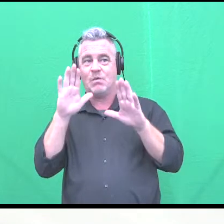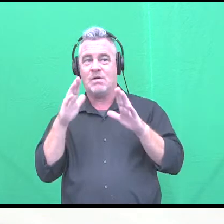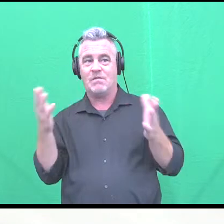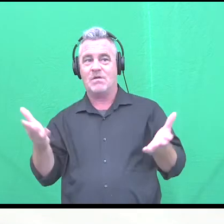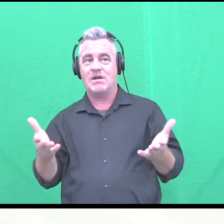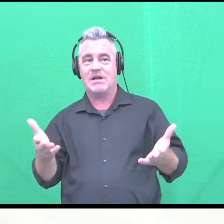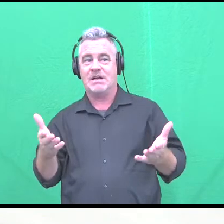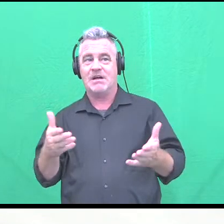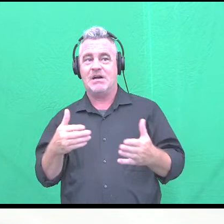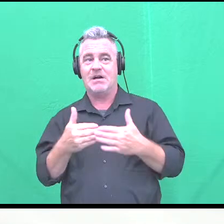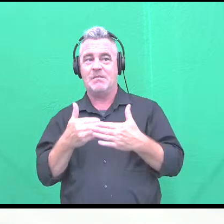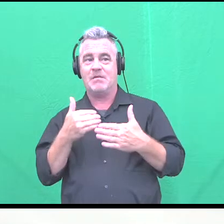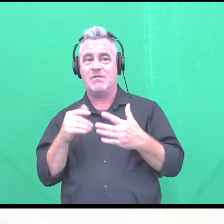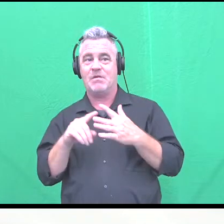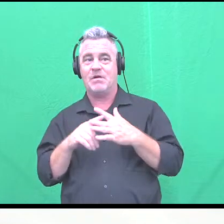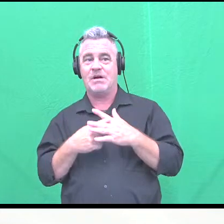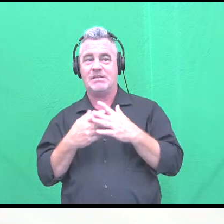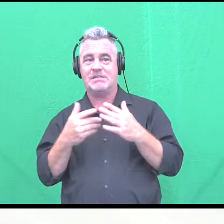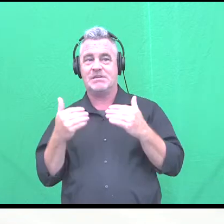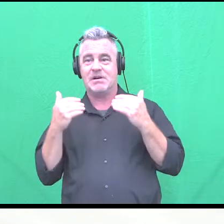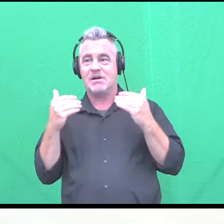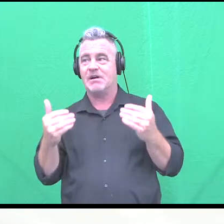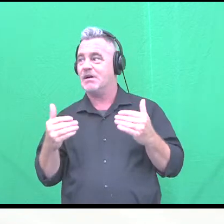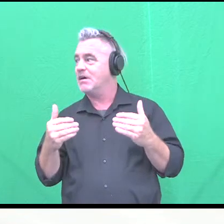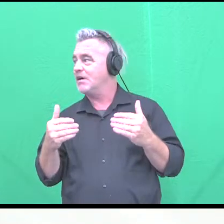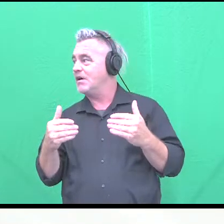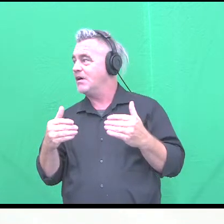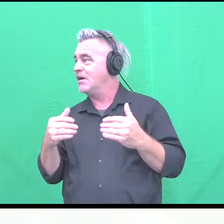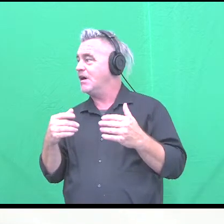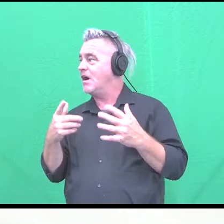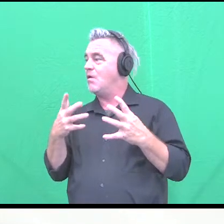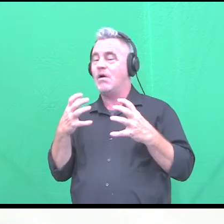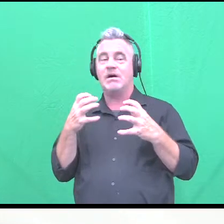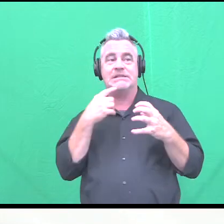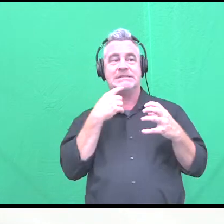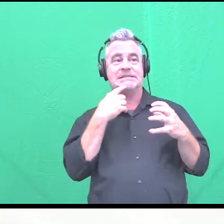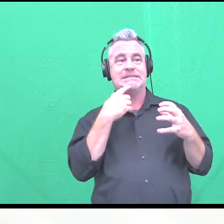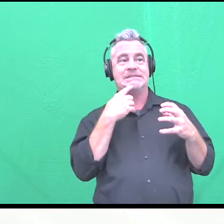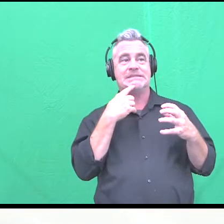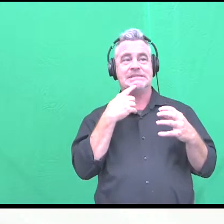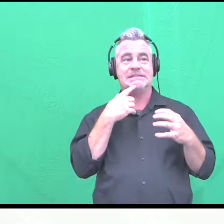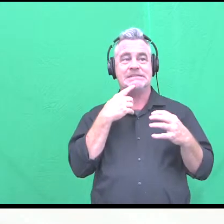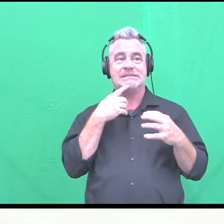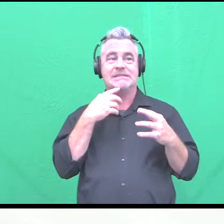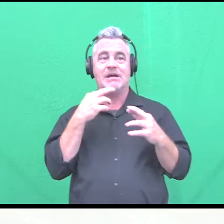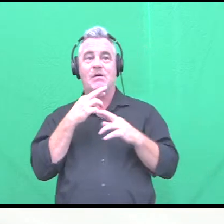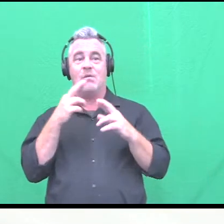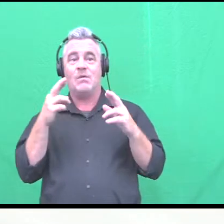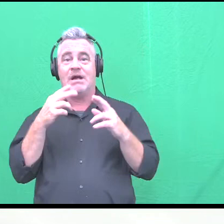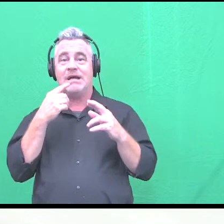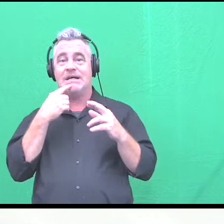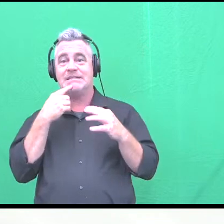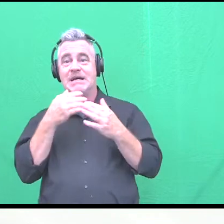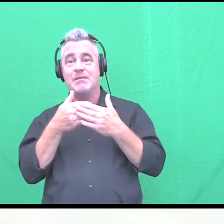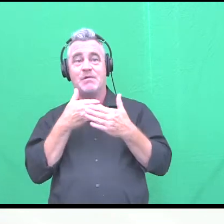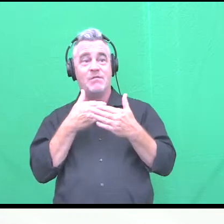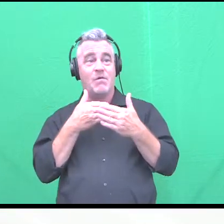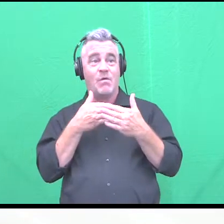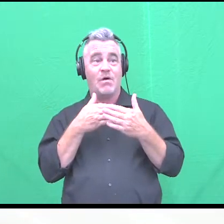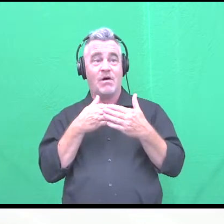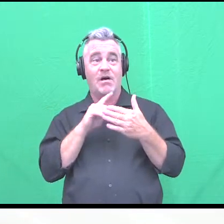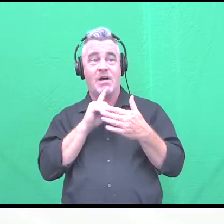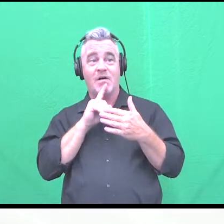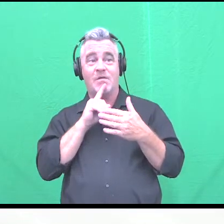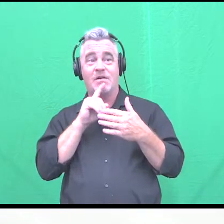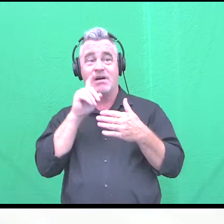and before I go into the formal report, I'd like to preface my report by saying I really